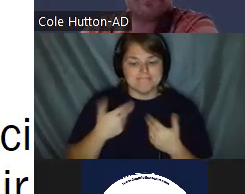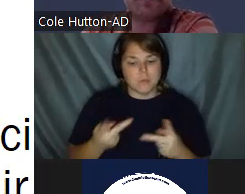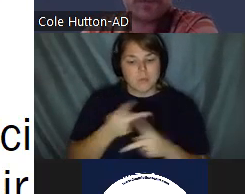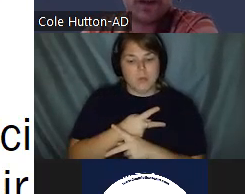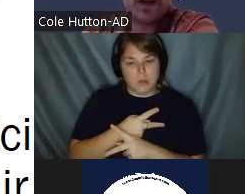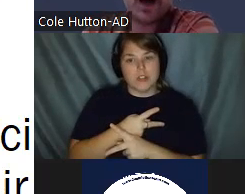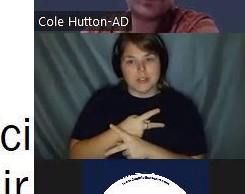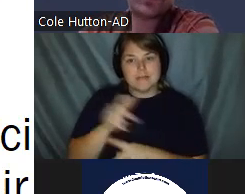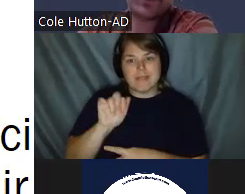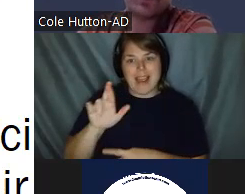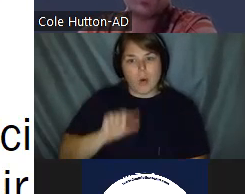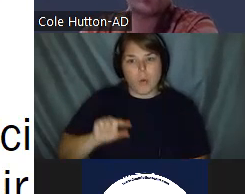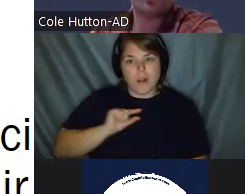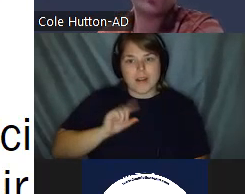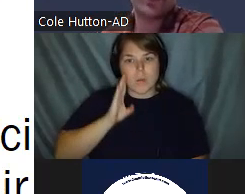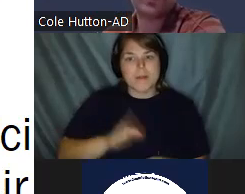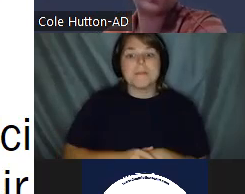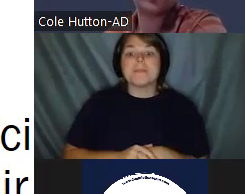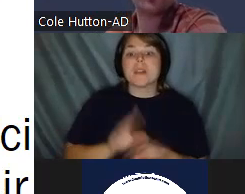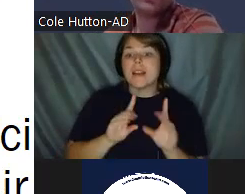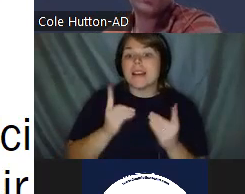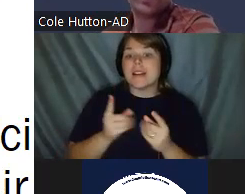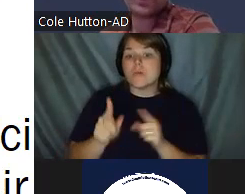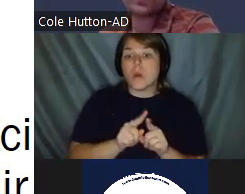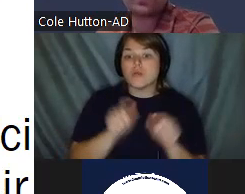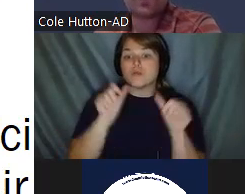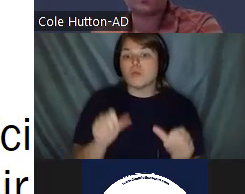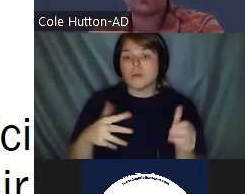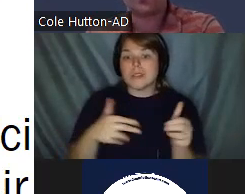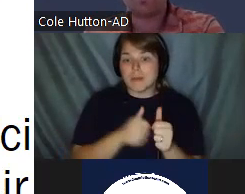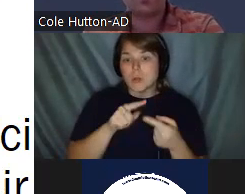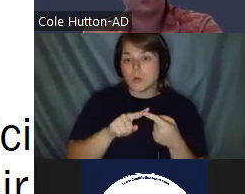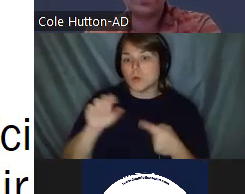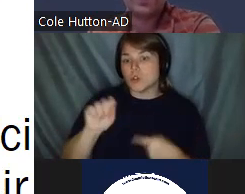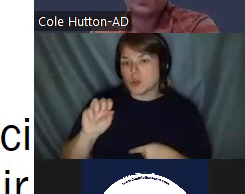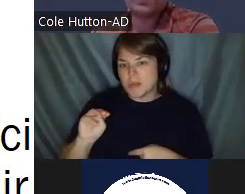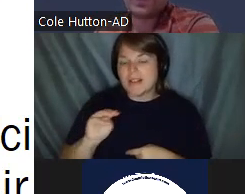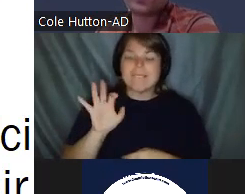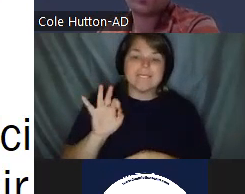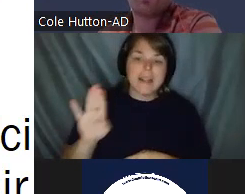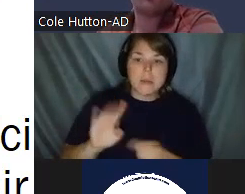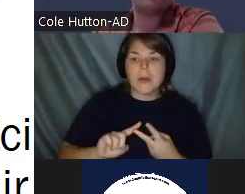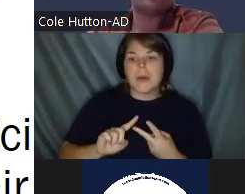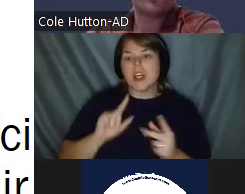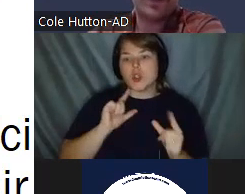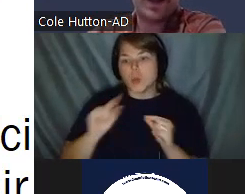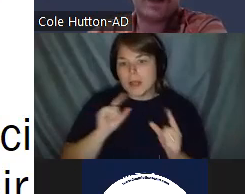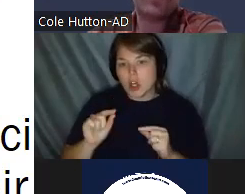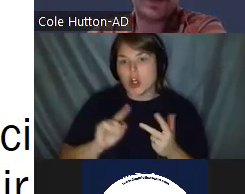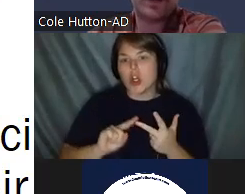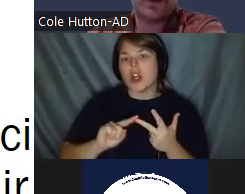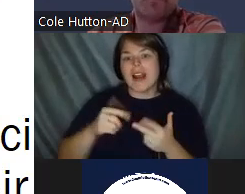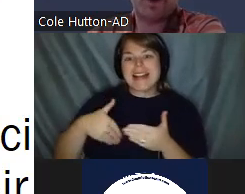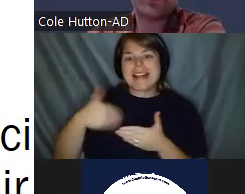quality. District also posts updates to social media sites like Facebook, Twitter, and Nextdoor.